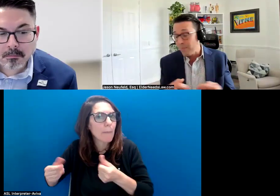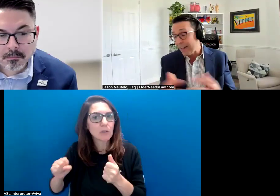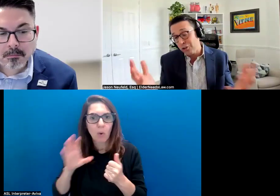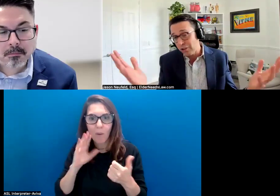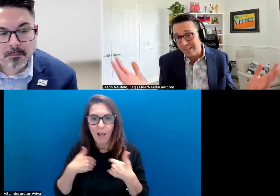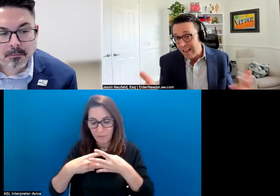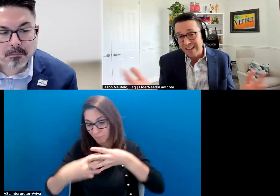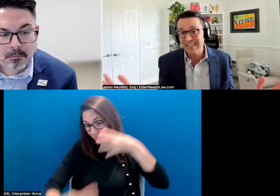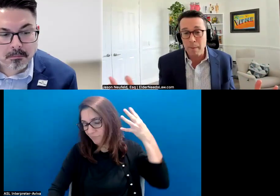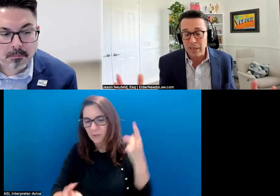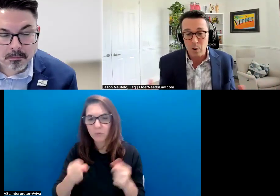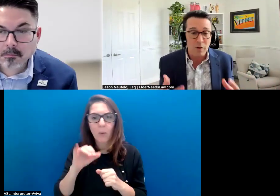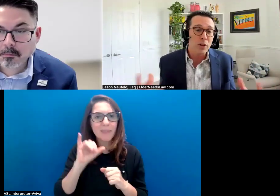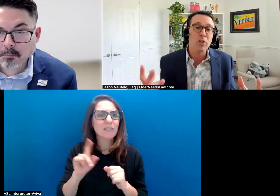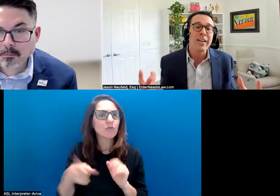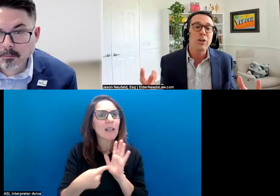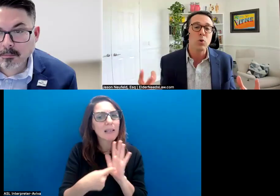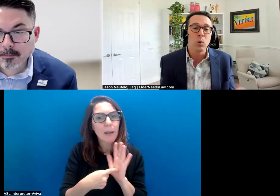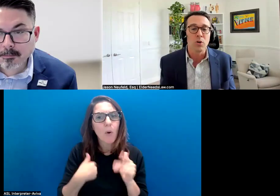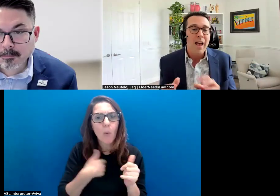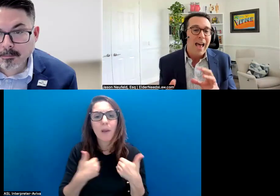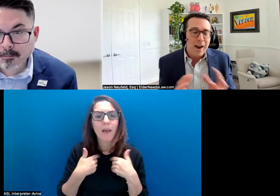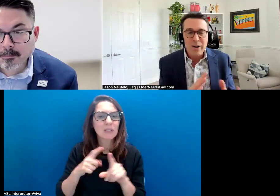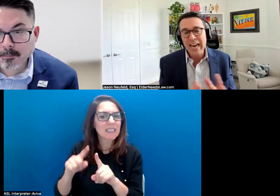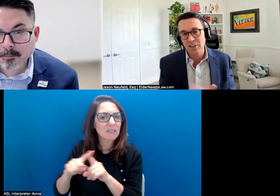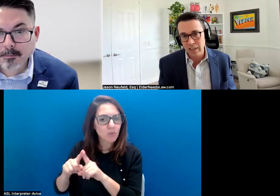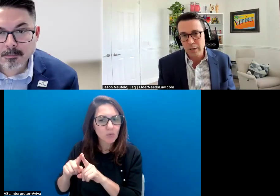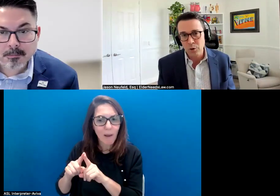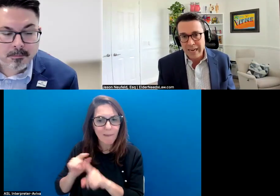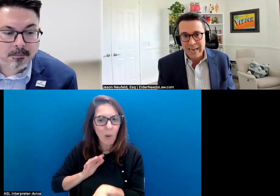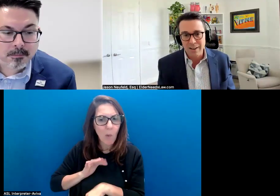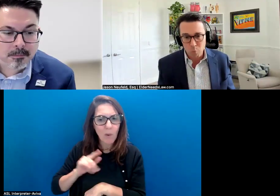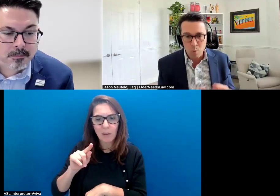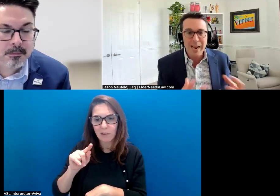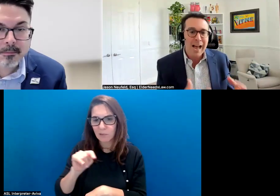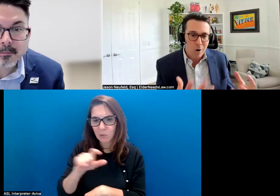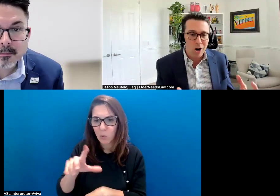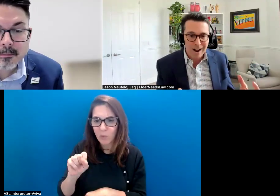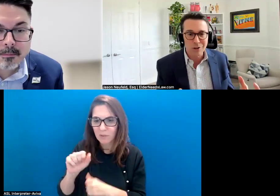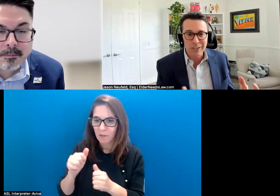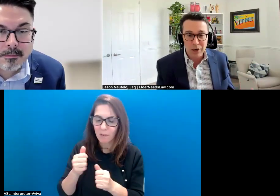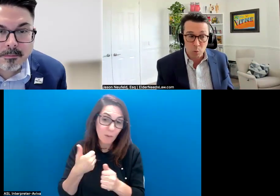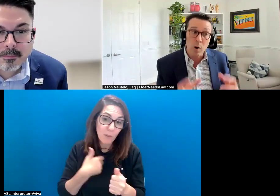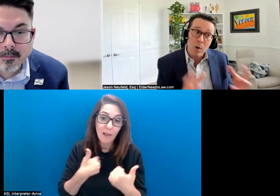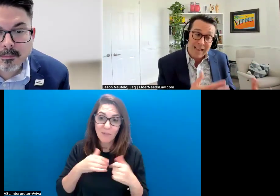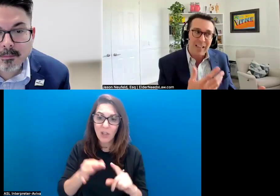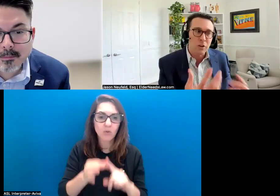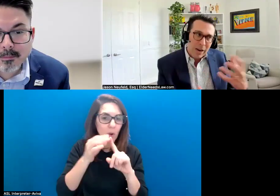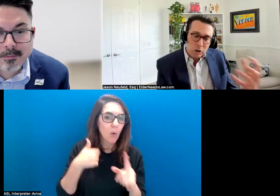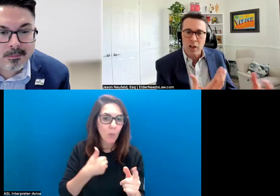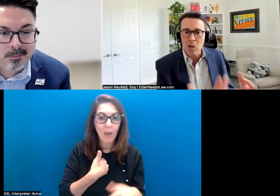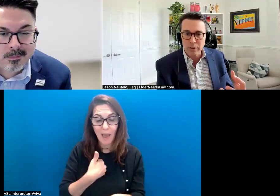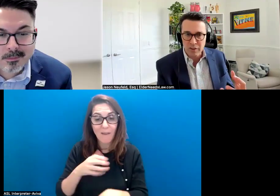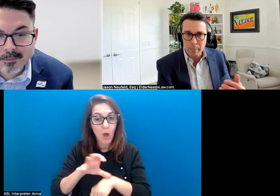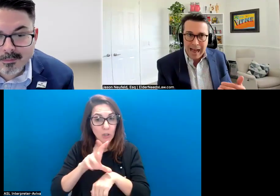neat, and that's just a sampling. We have all these other neat tools. Every case is going to be unique. And when we have our consultation, we're going, okay,